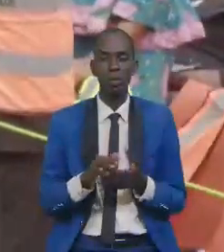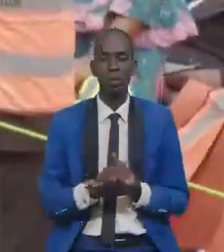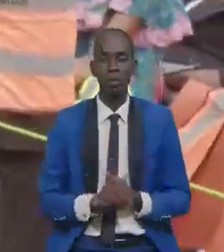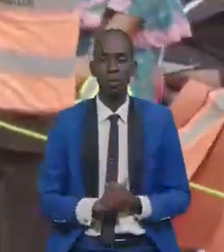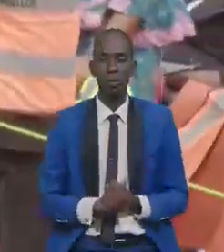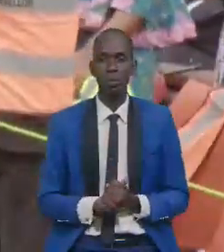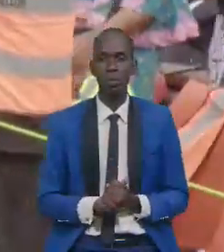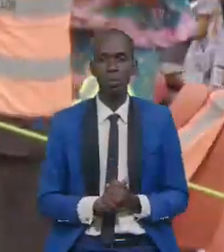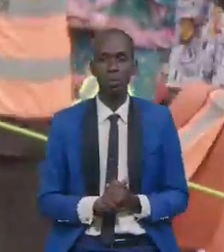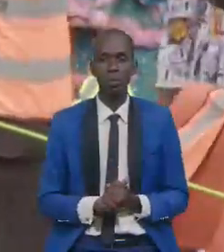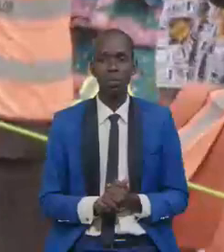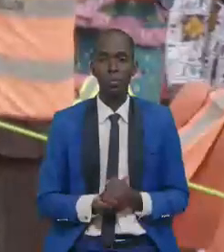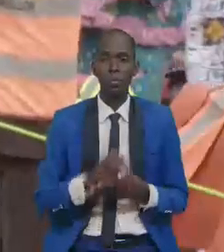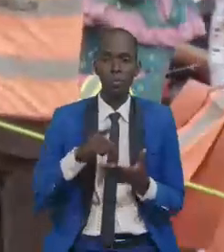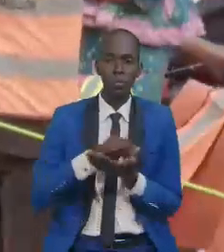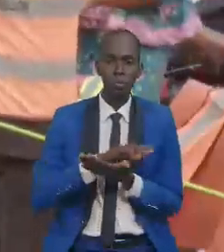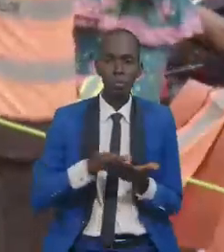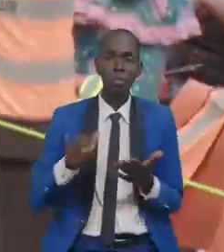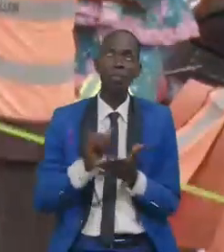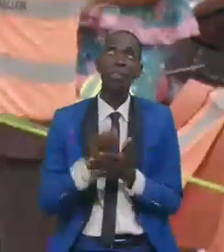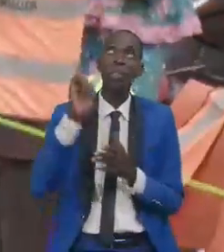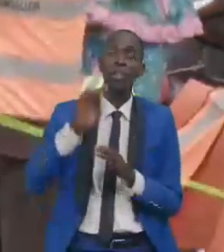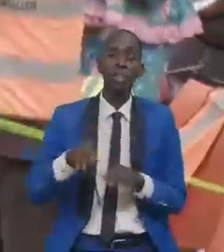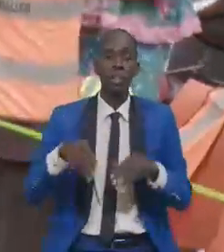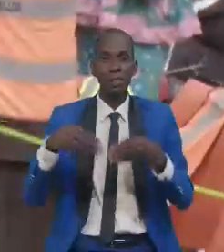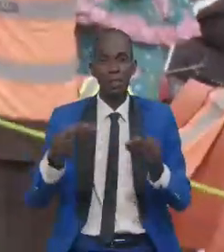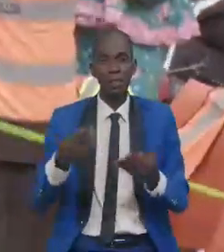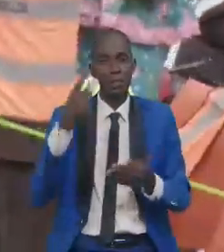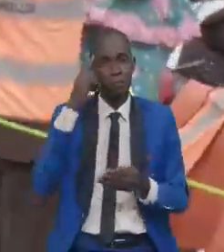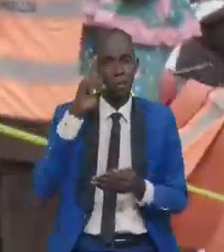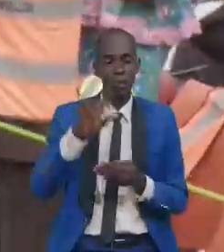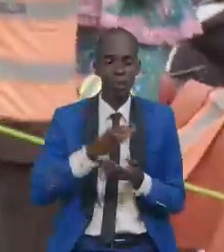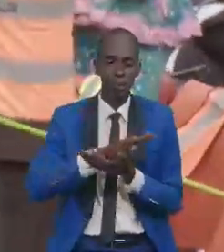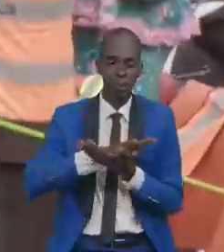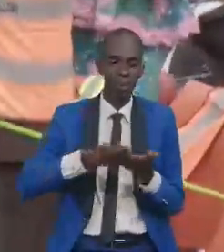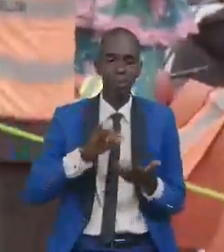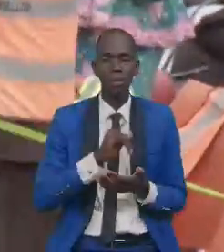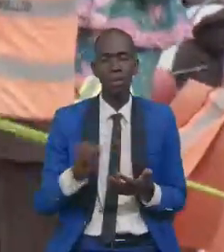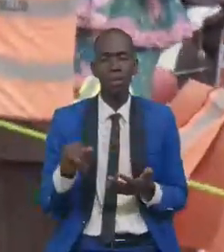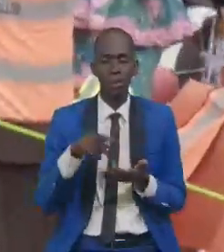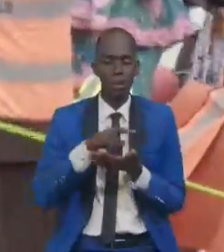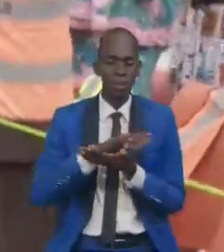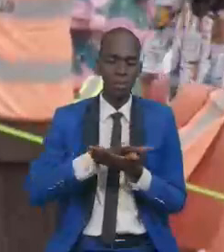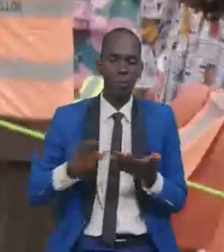that he grants. He'll purge, purify your